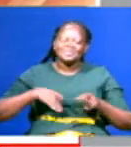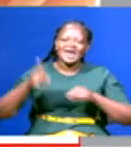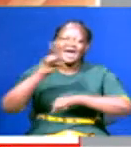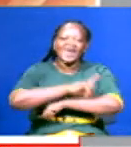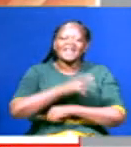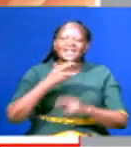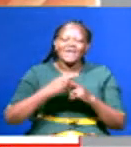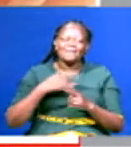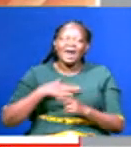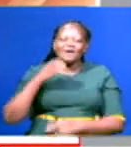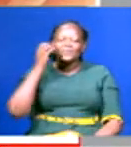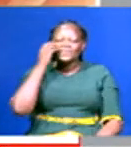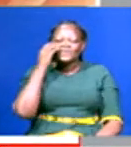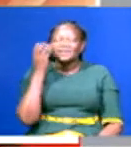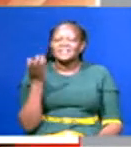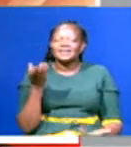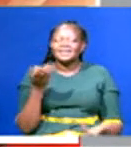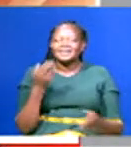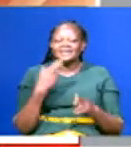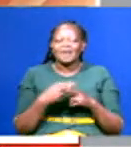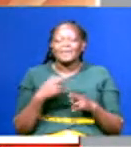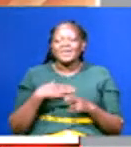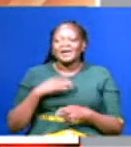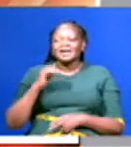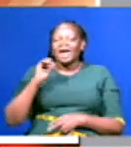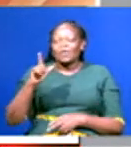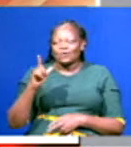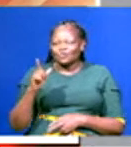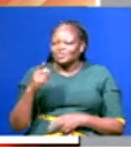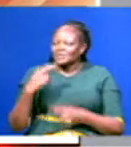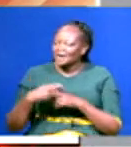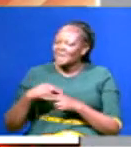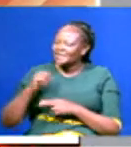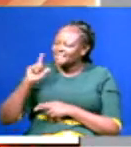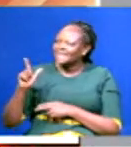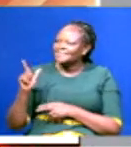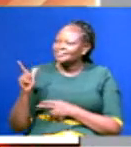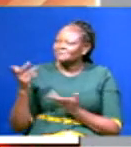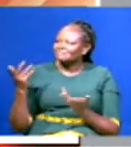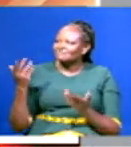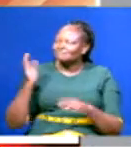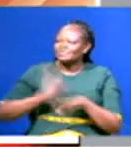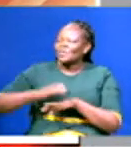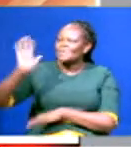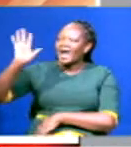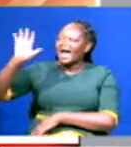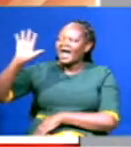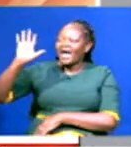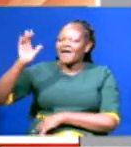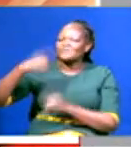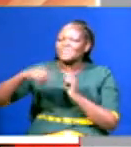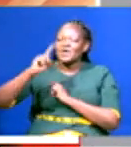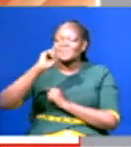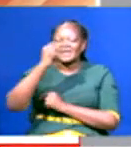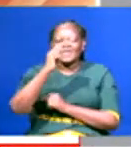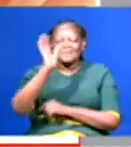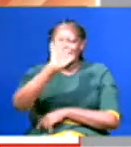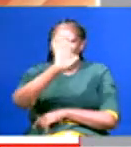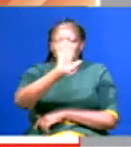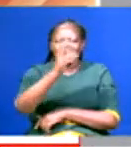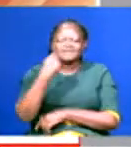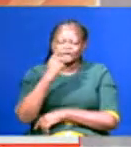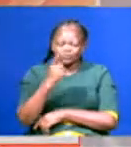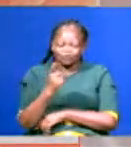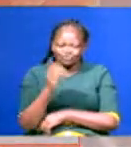is Tom Mboya. My name is Wairimu Jenga. My name is Daniel Wahome. Good night. From Nairobi, Kenya. Bye-bye and see you.